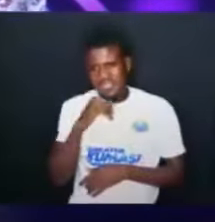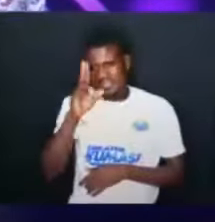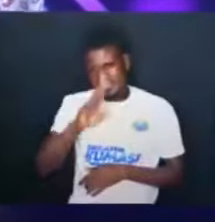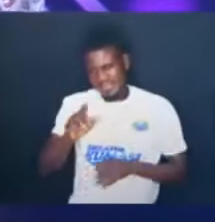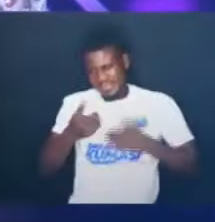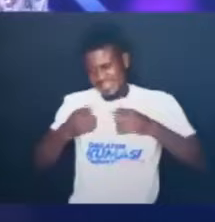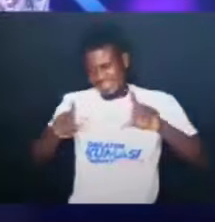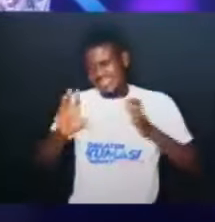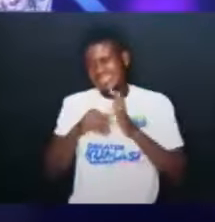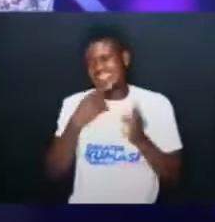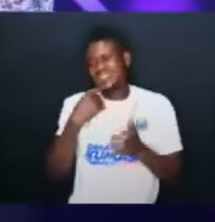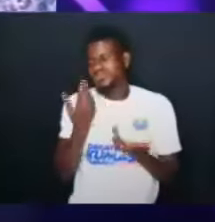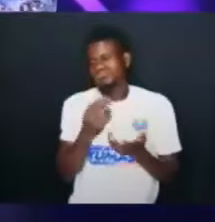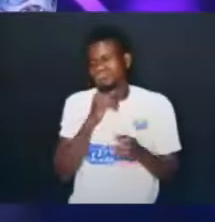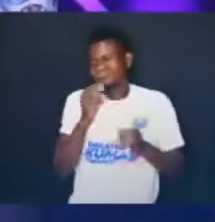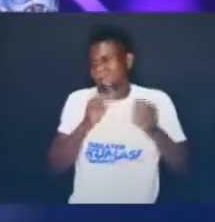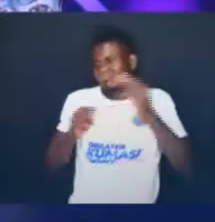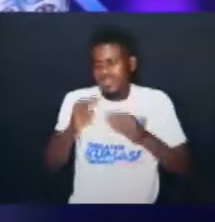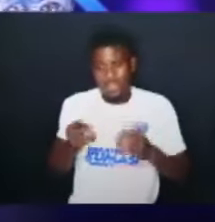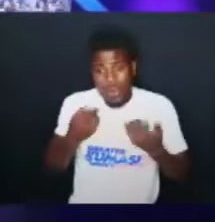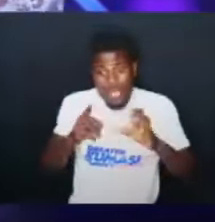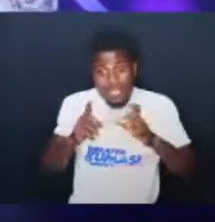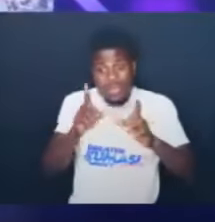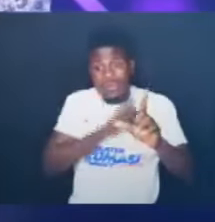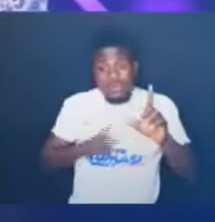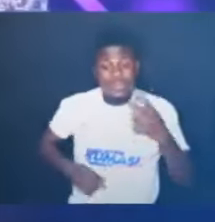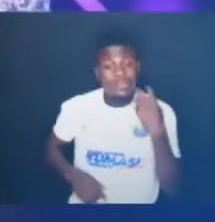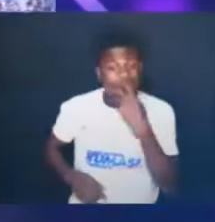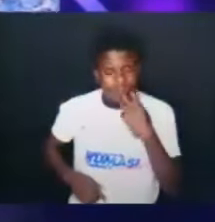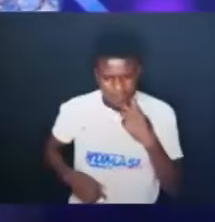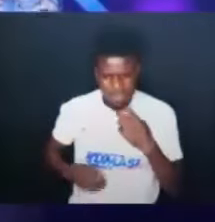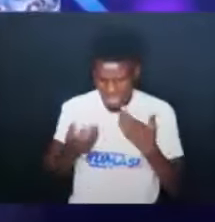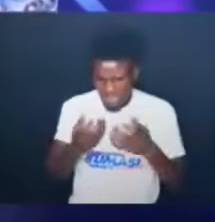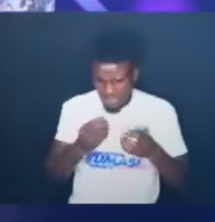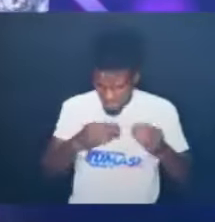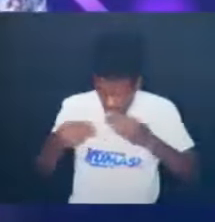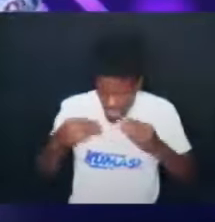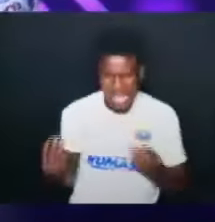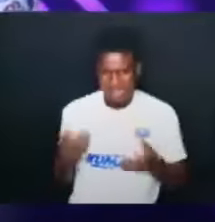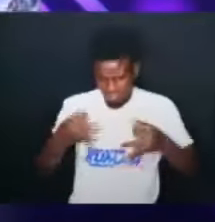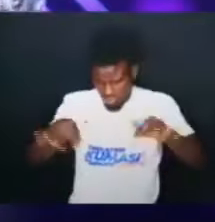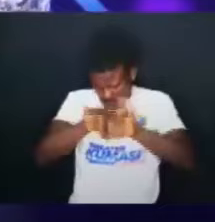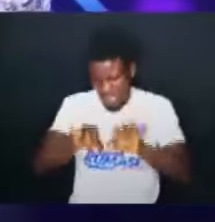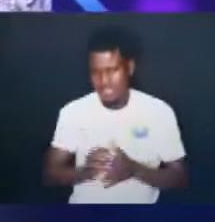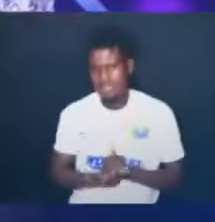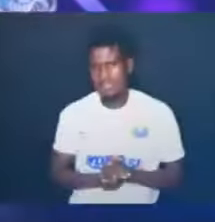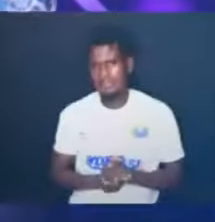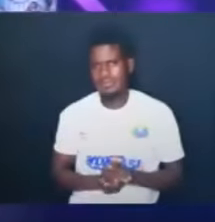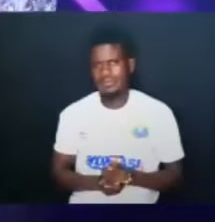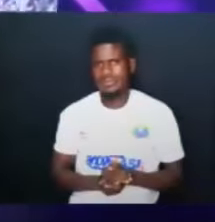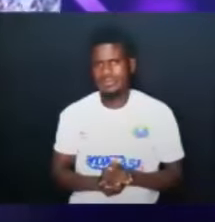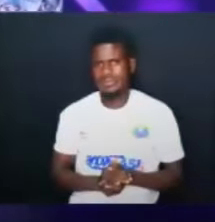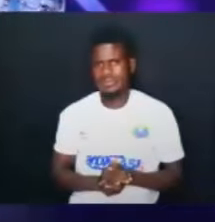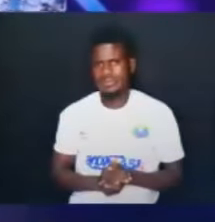the Lord speaks, it matters. Yemu bia kasemu no momie nkeka se biribia enye hwe hwe eno ma hu hia eno ma ye hwe